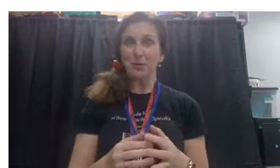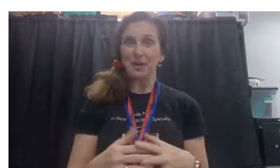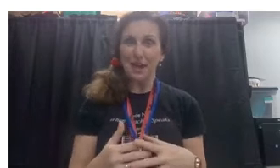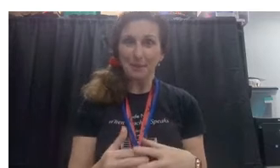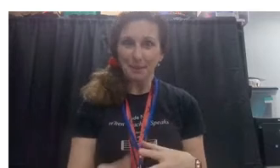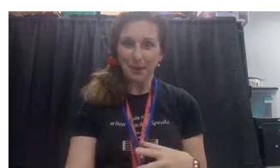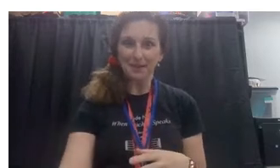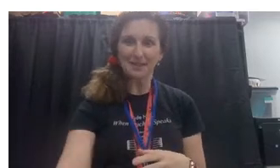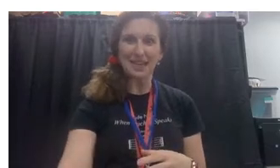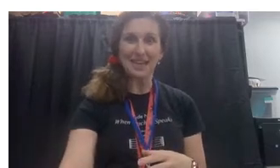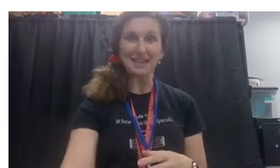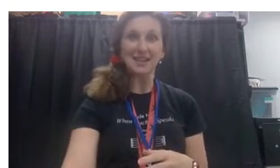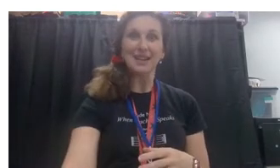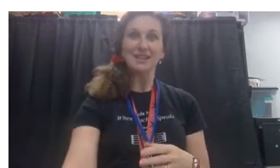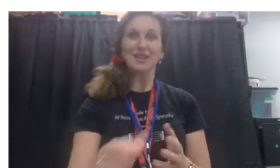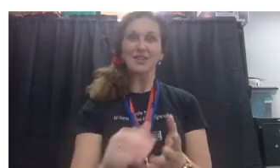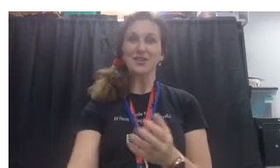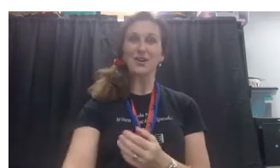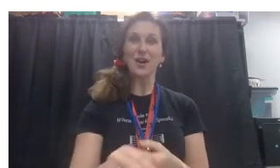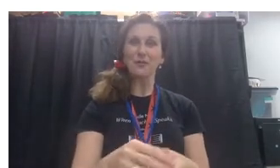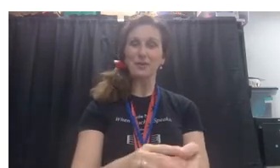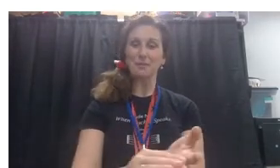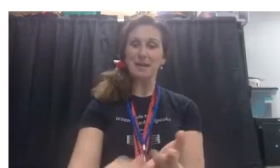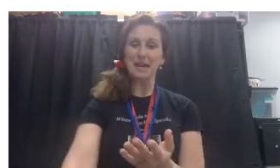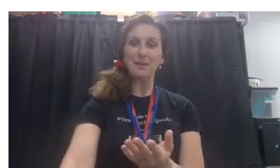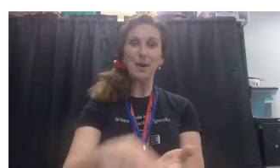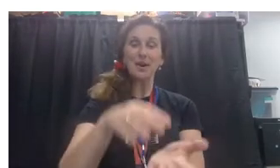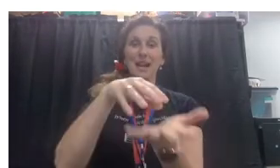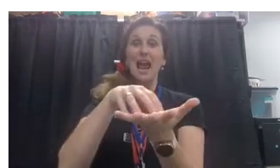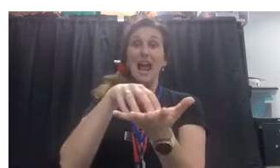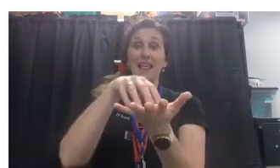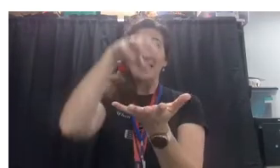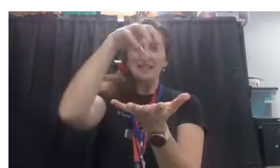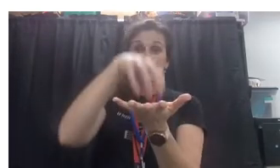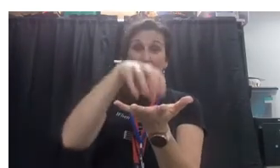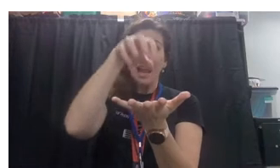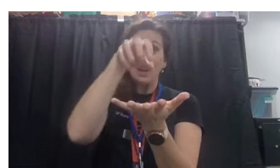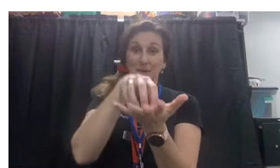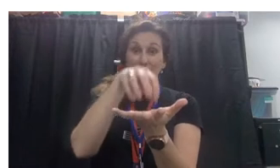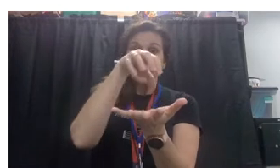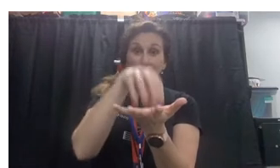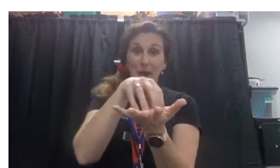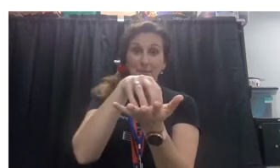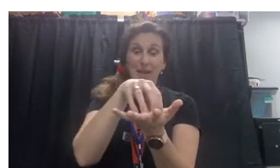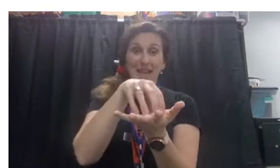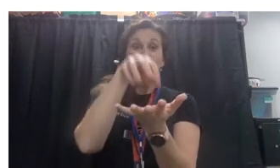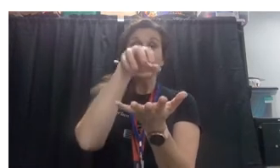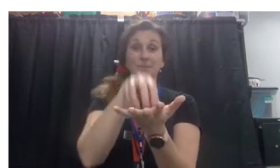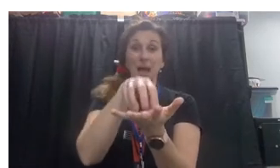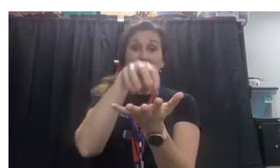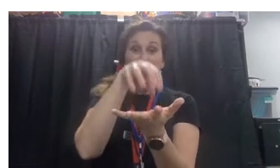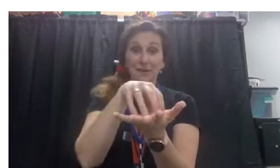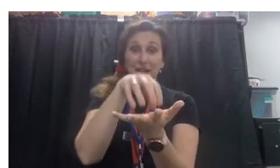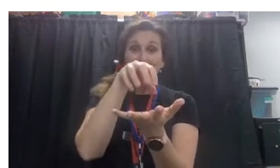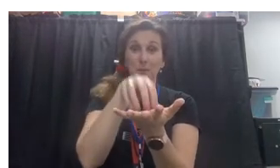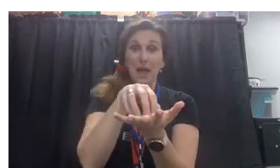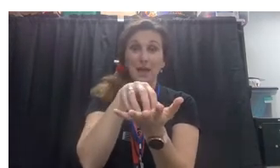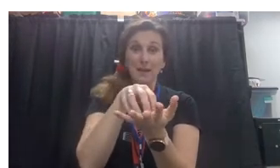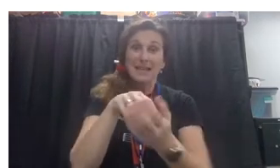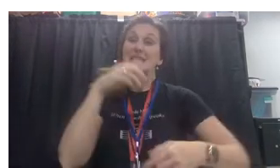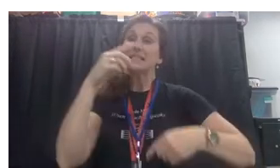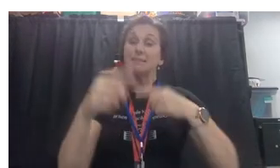have more yummy bugs to eat. So let's start off with our beginning part. The spider in the web. The spider in